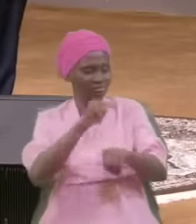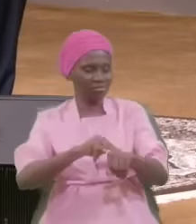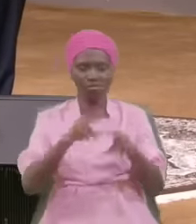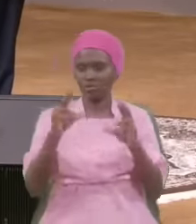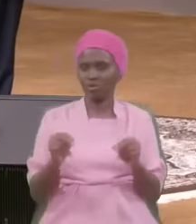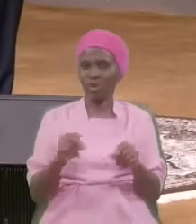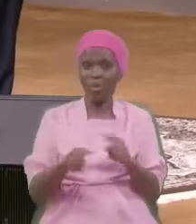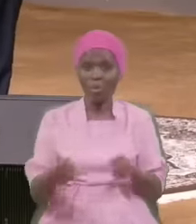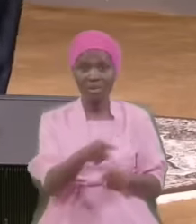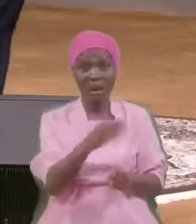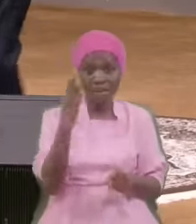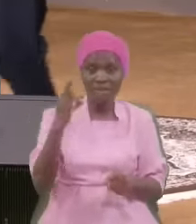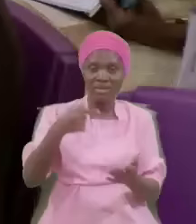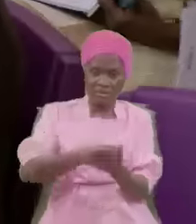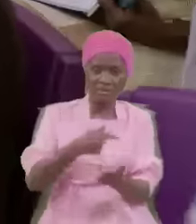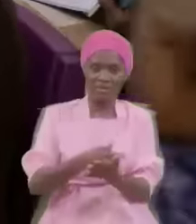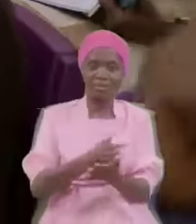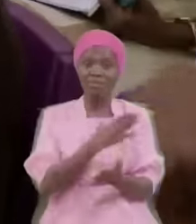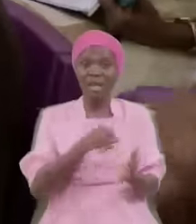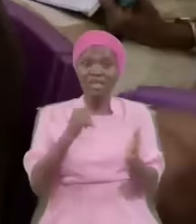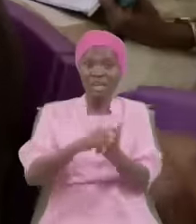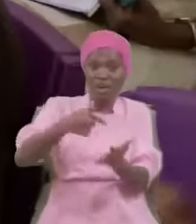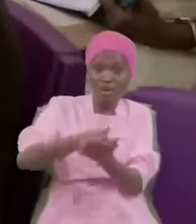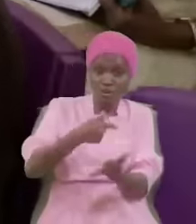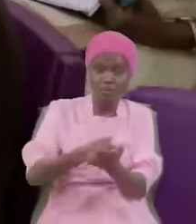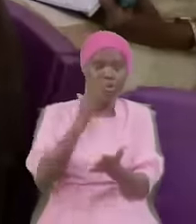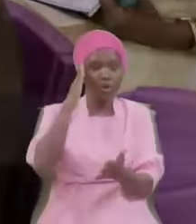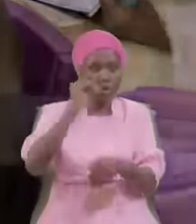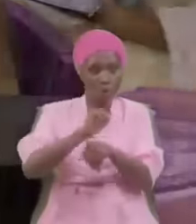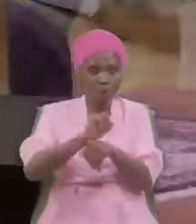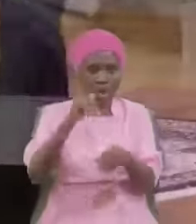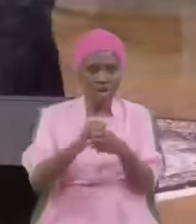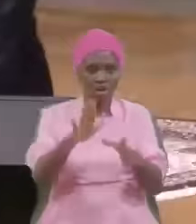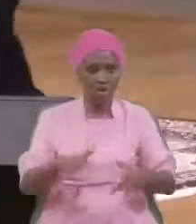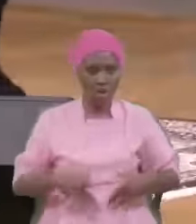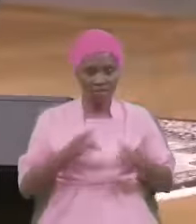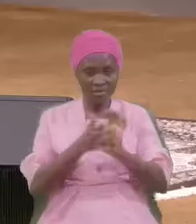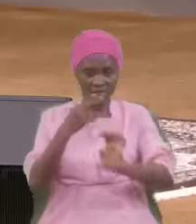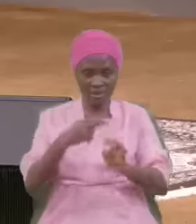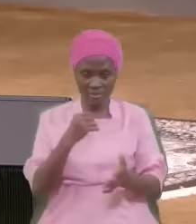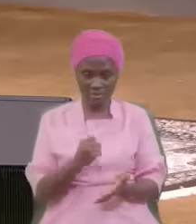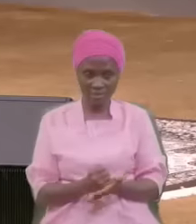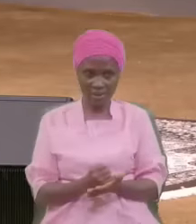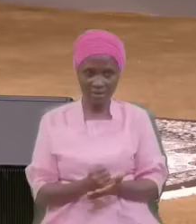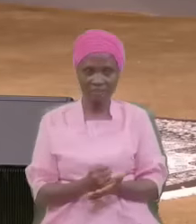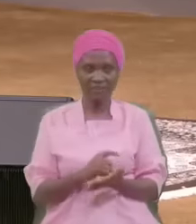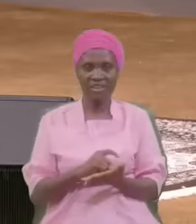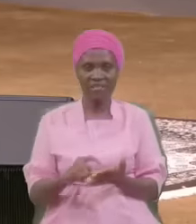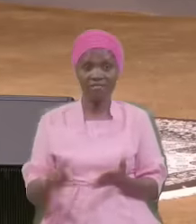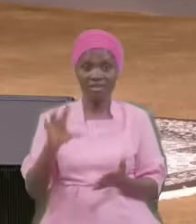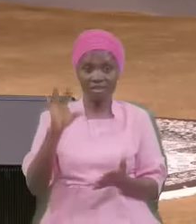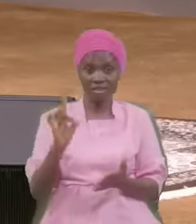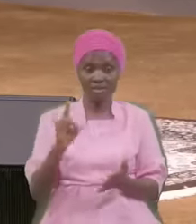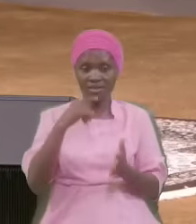the gospel will work in your life. Yeah. Verse 8 says, and there sat